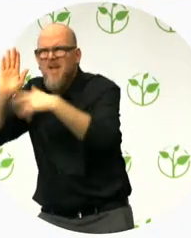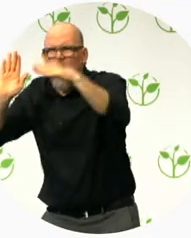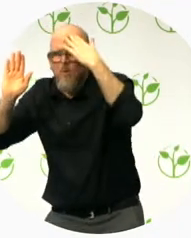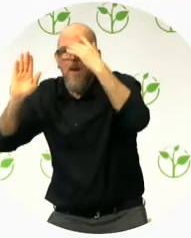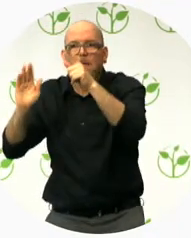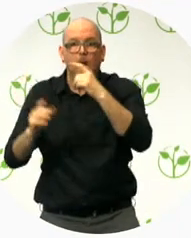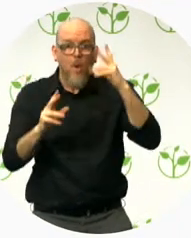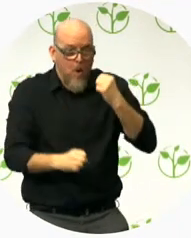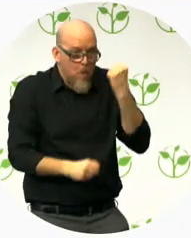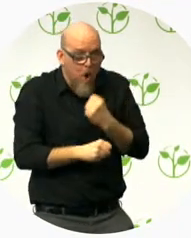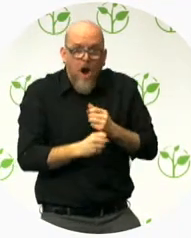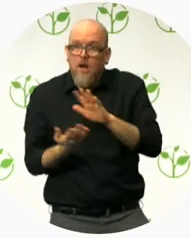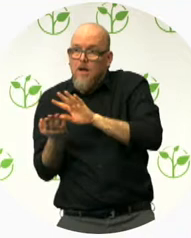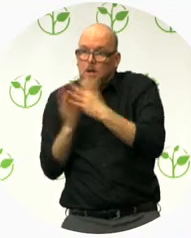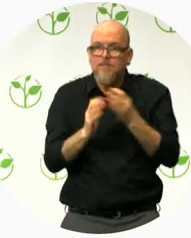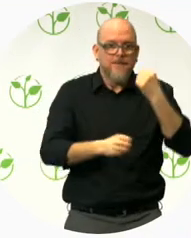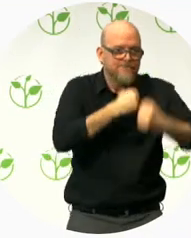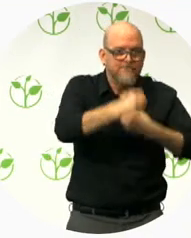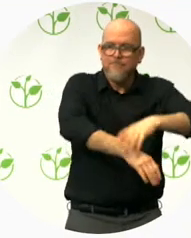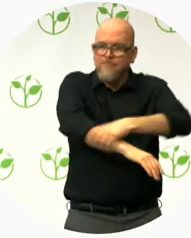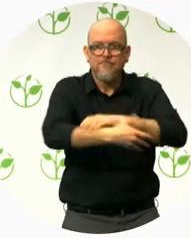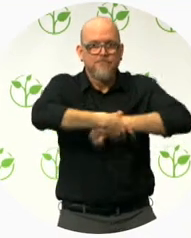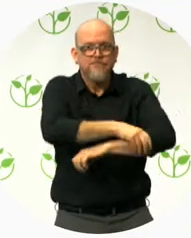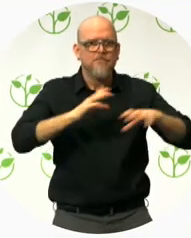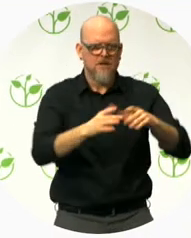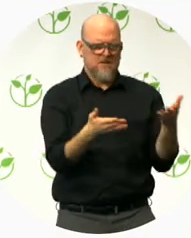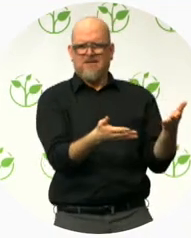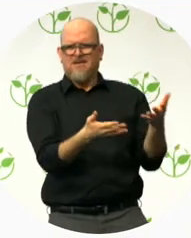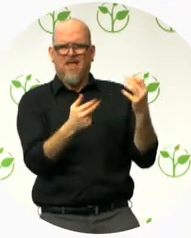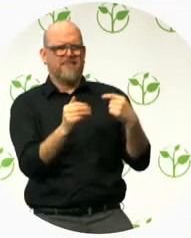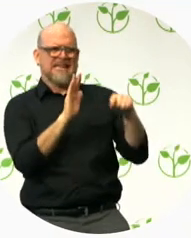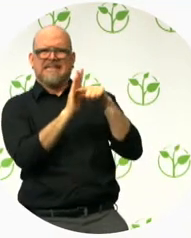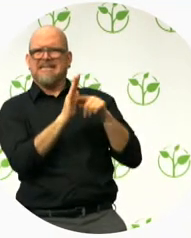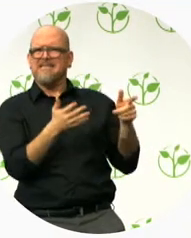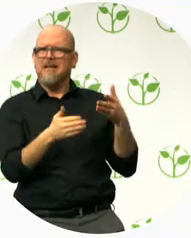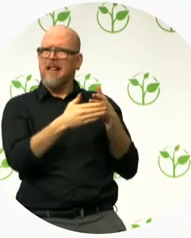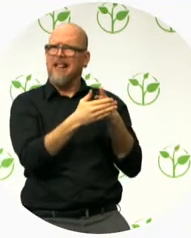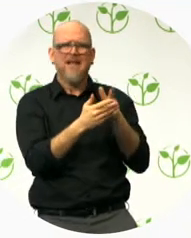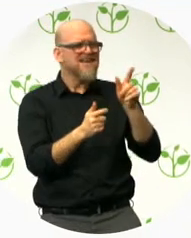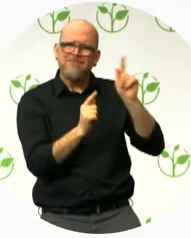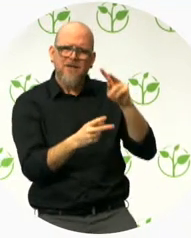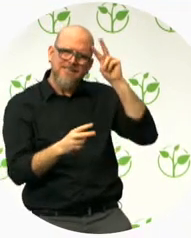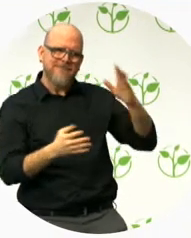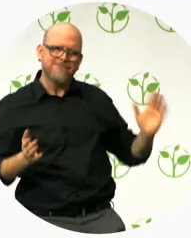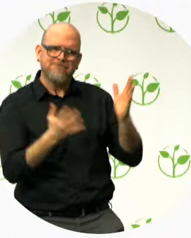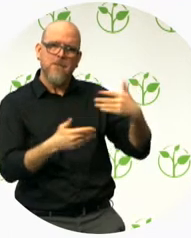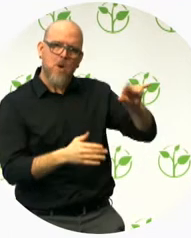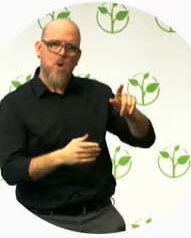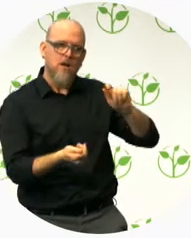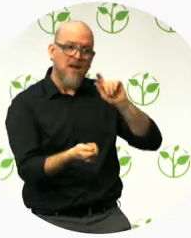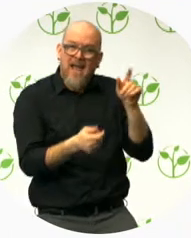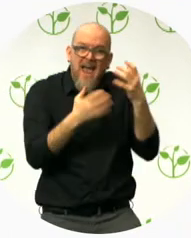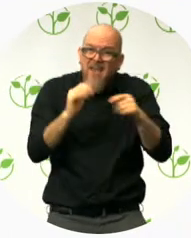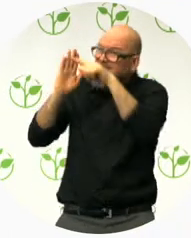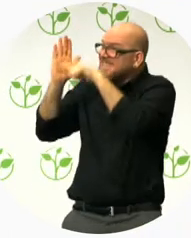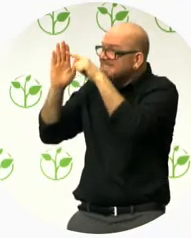policies and norms and develop many other things to make our lives accessible and pleasant to